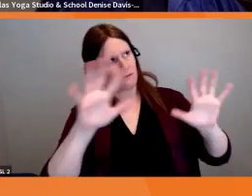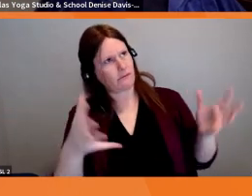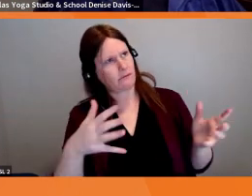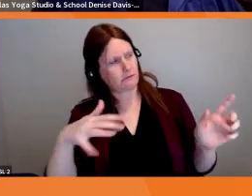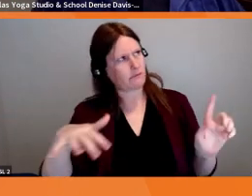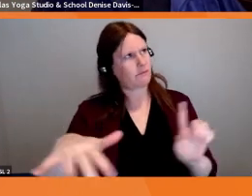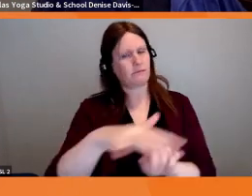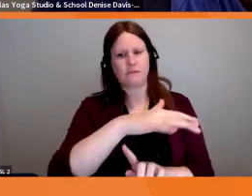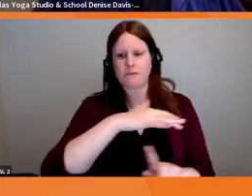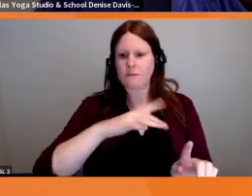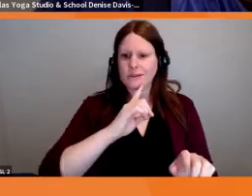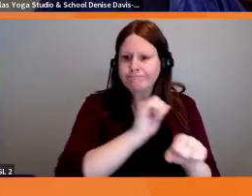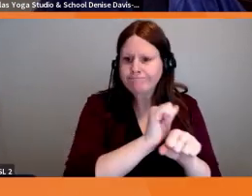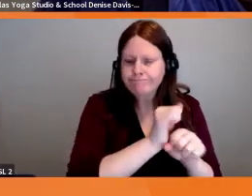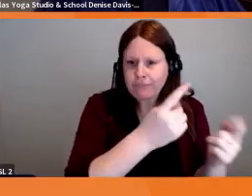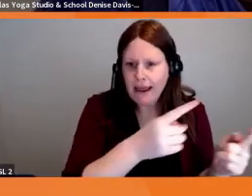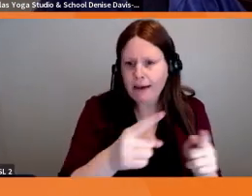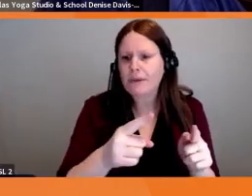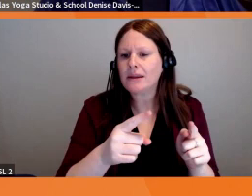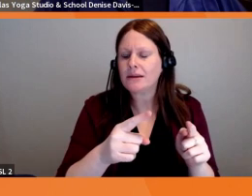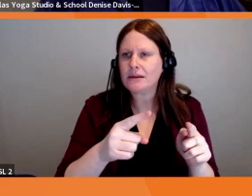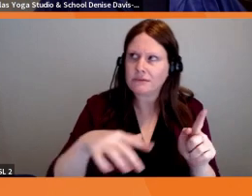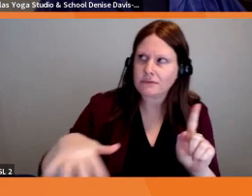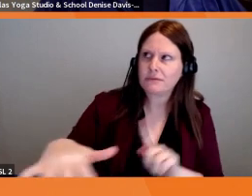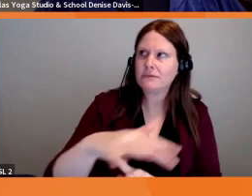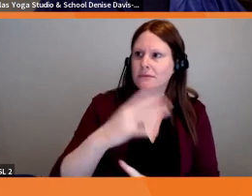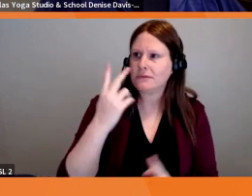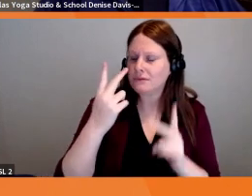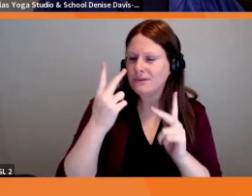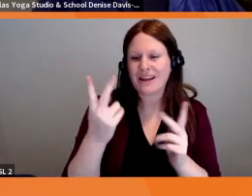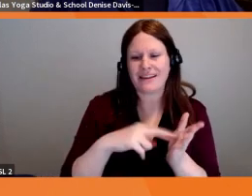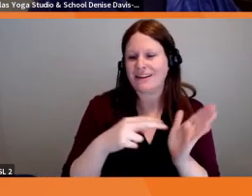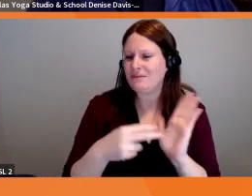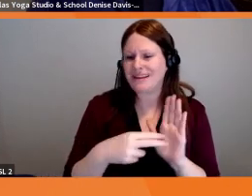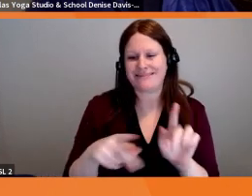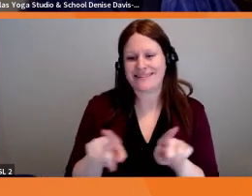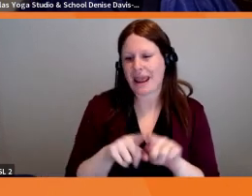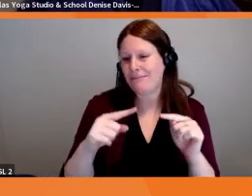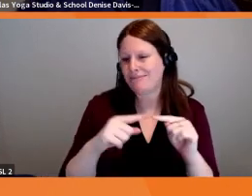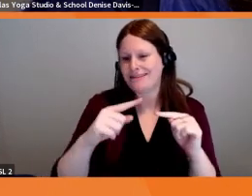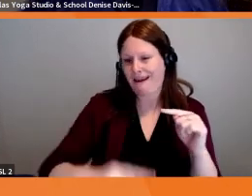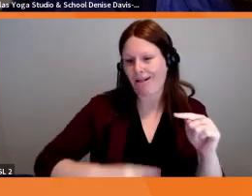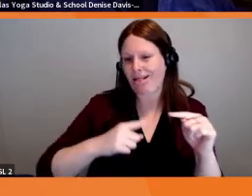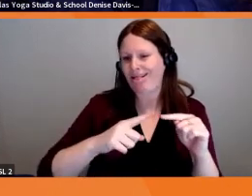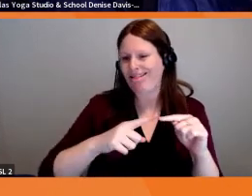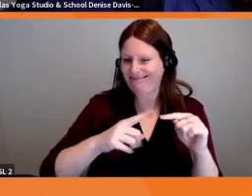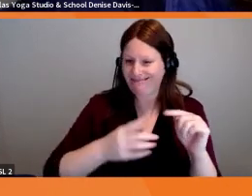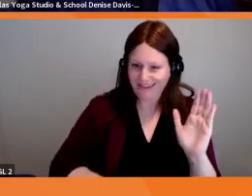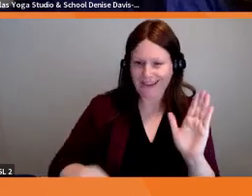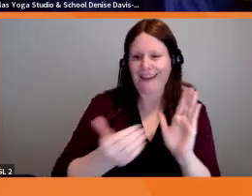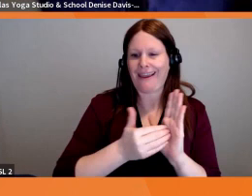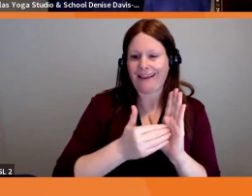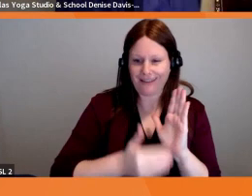us. And it means coming back to this over and over again. All right, give the body a little shake,